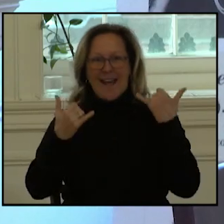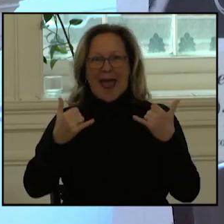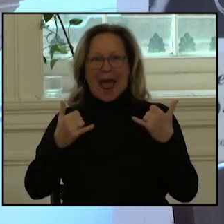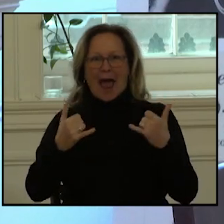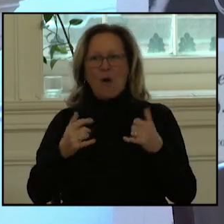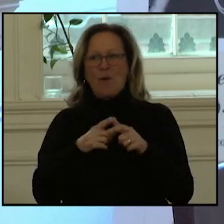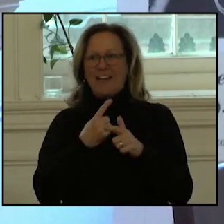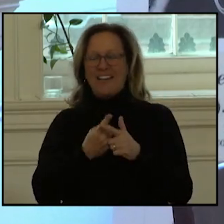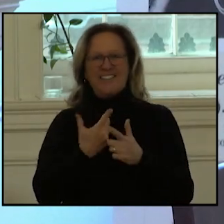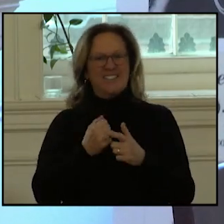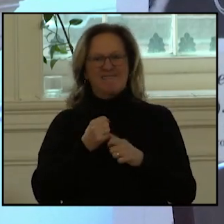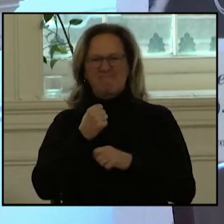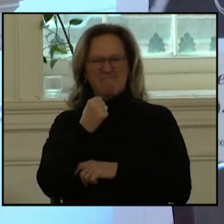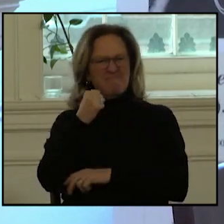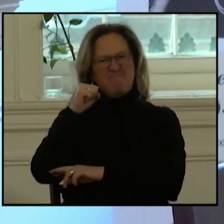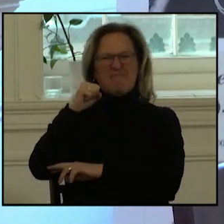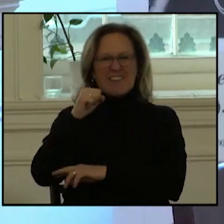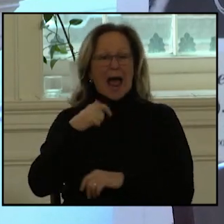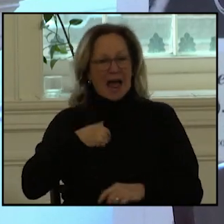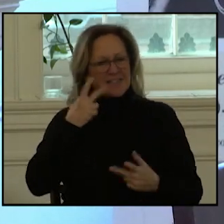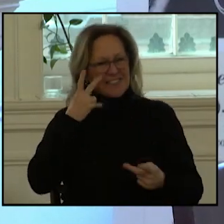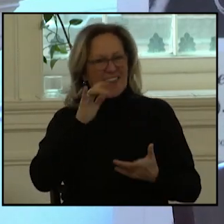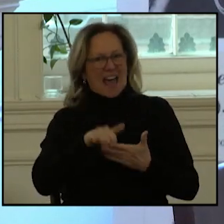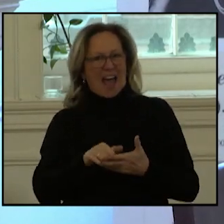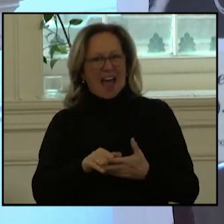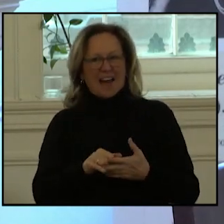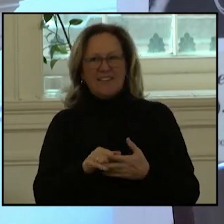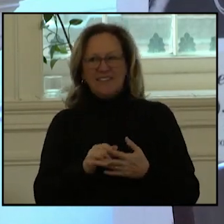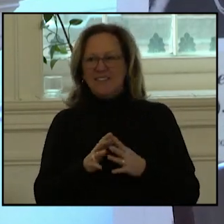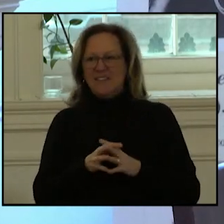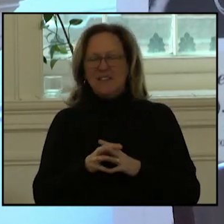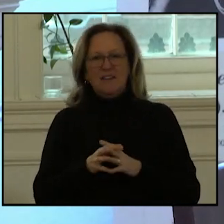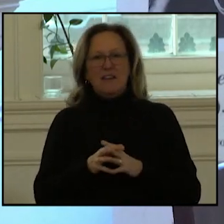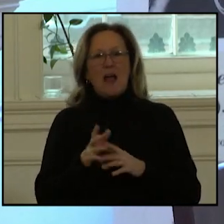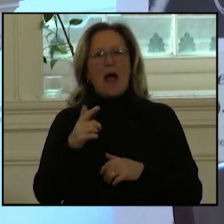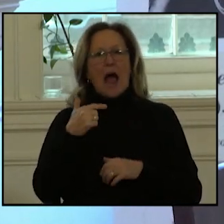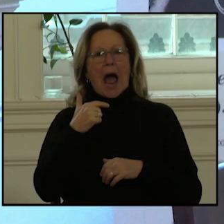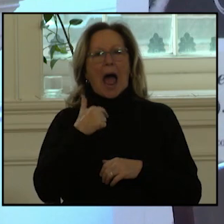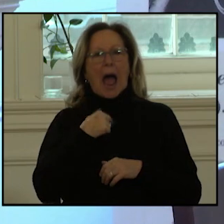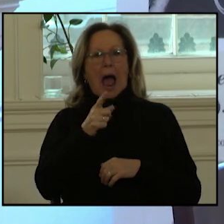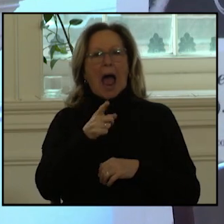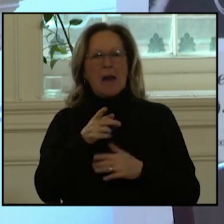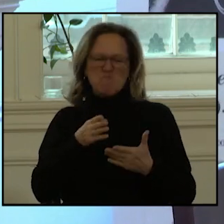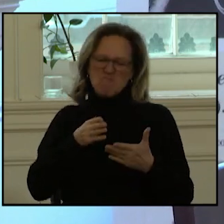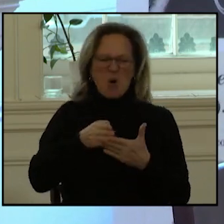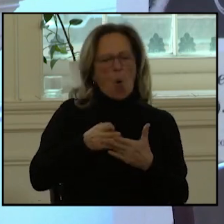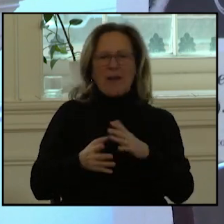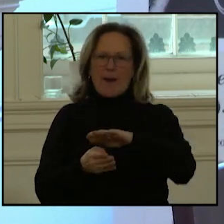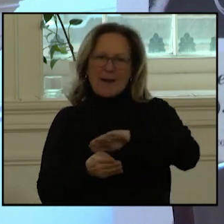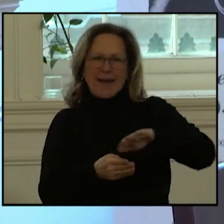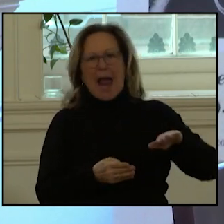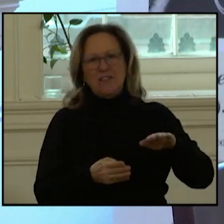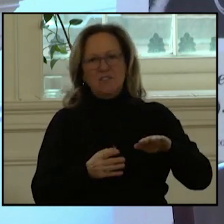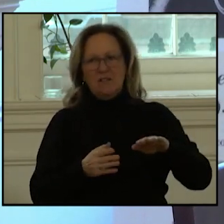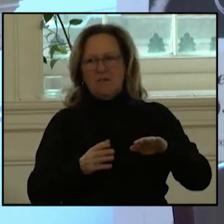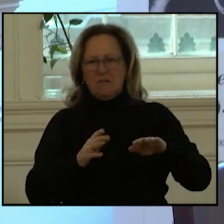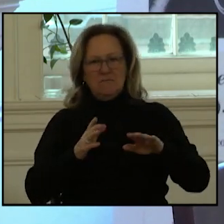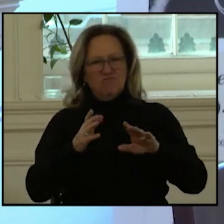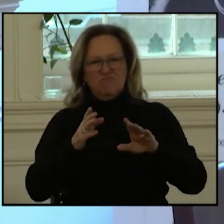resistance. I really do see it that way. I see it as like you're going against the grain when you try to go find information